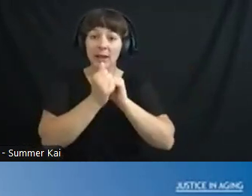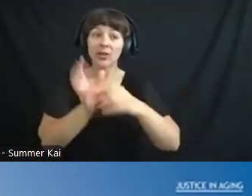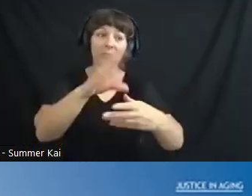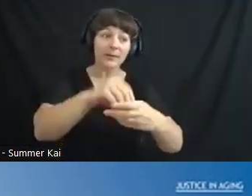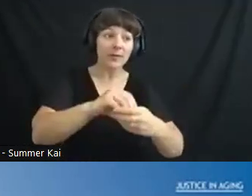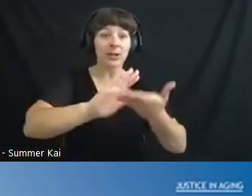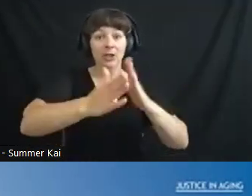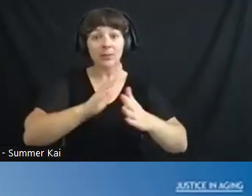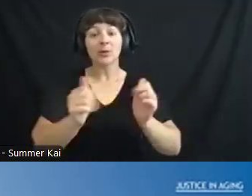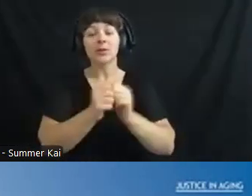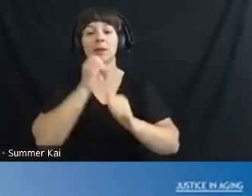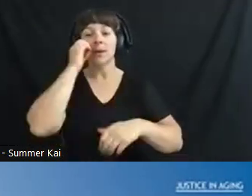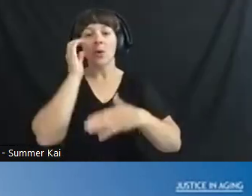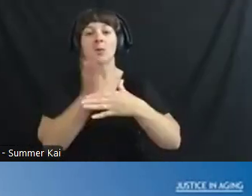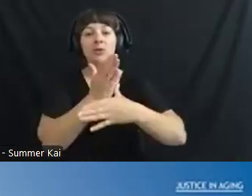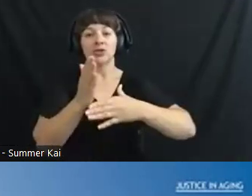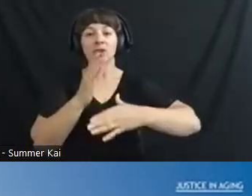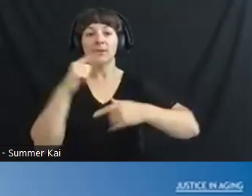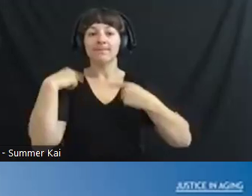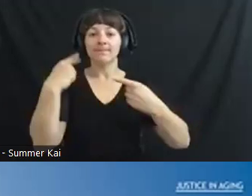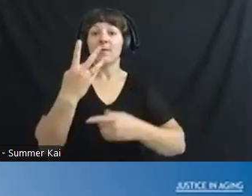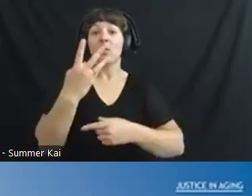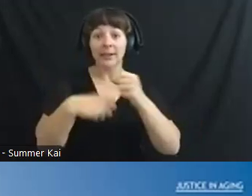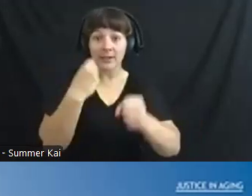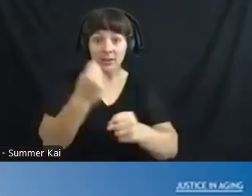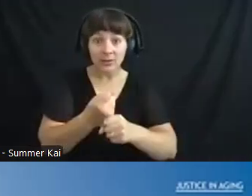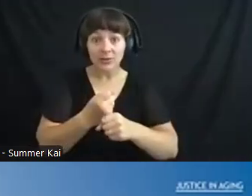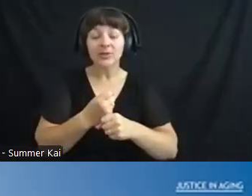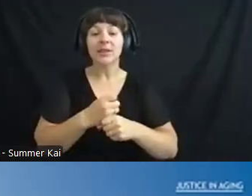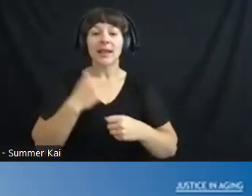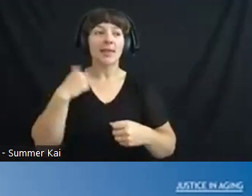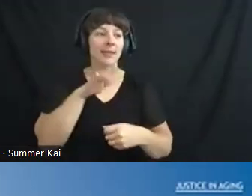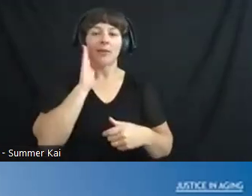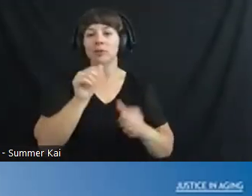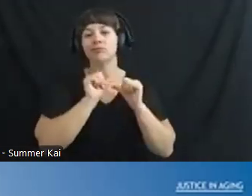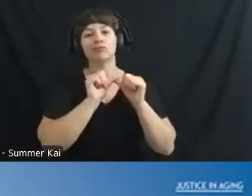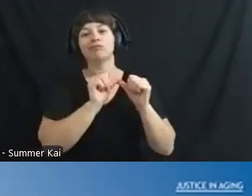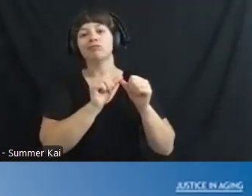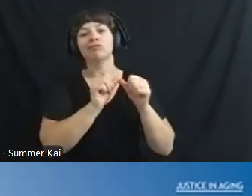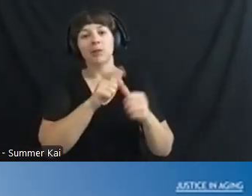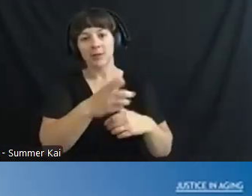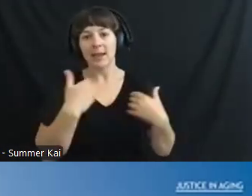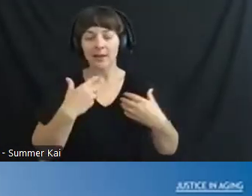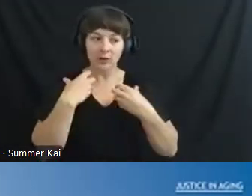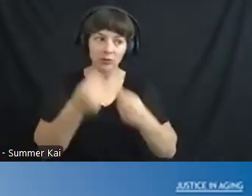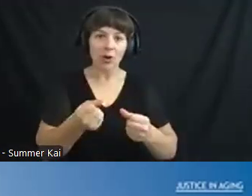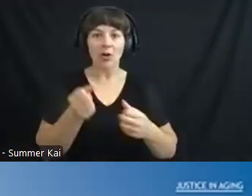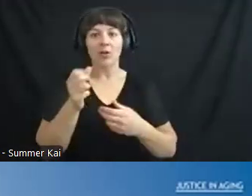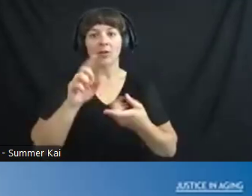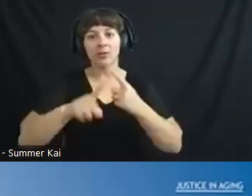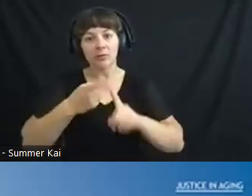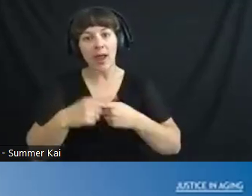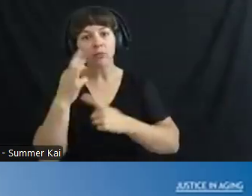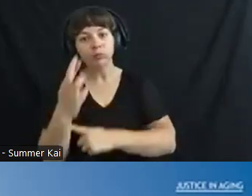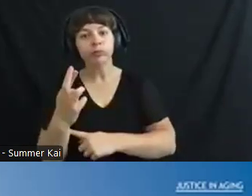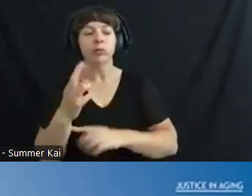home sharing arrangement for 4 years and see no end to their relationship. And they have created a very strong friendship as well as